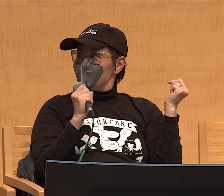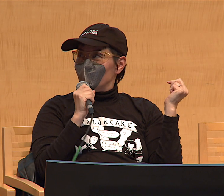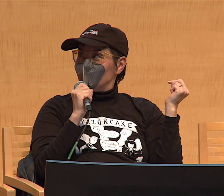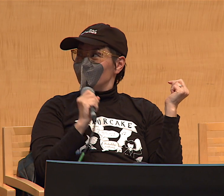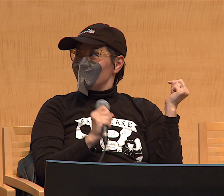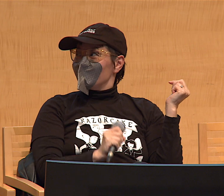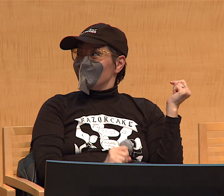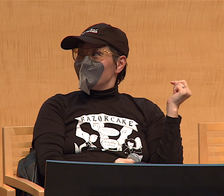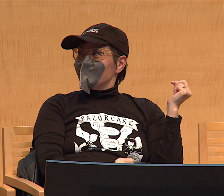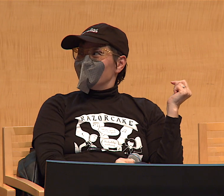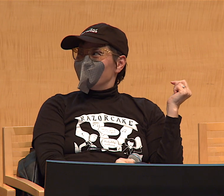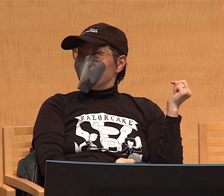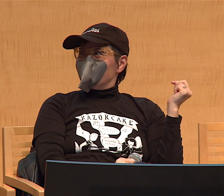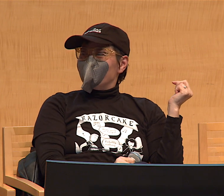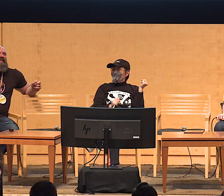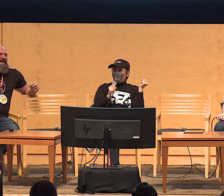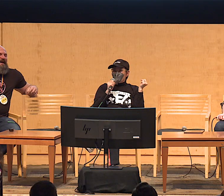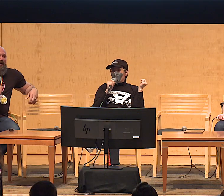prude. So